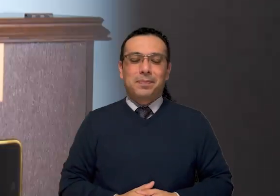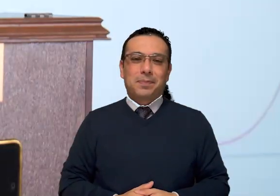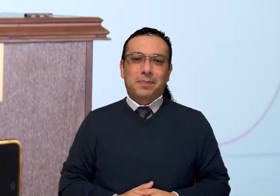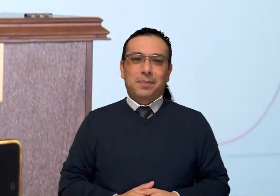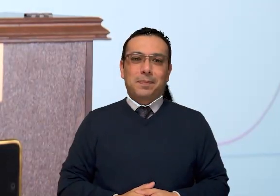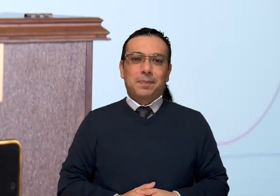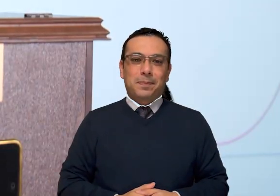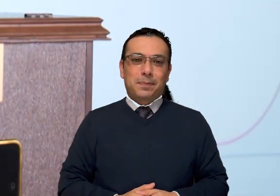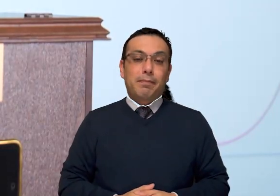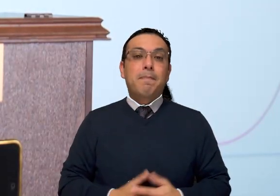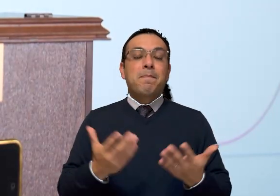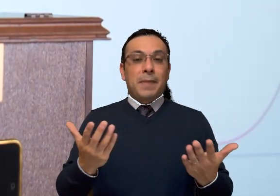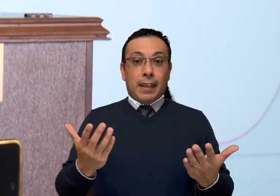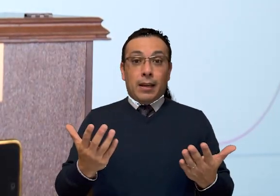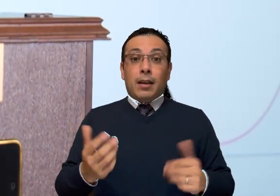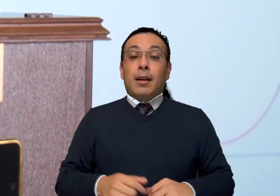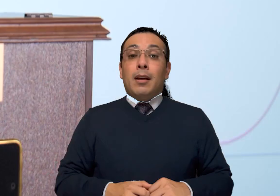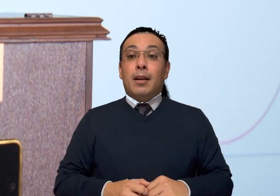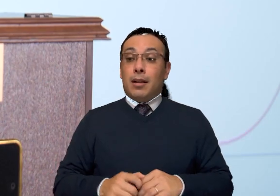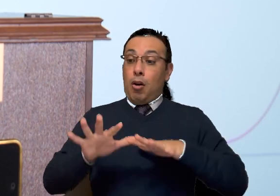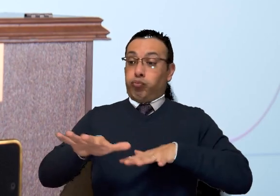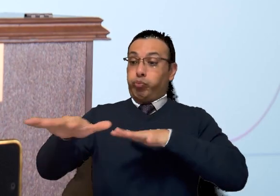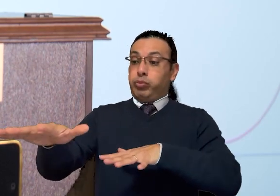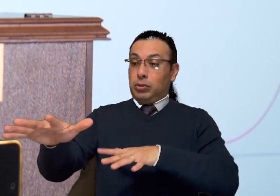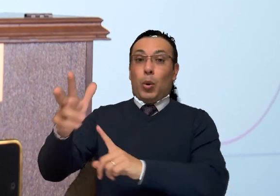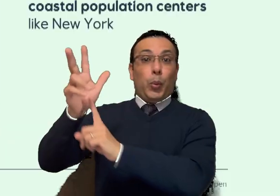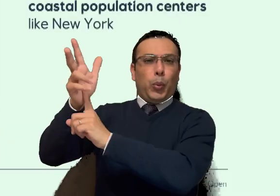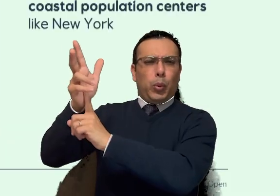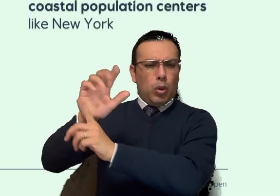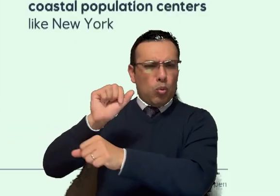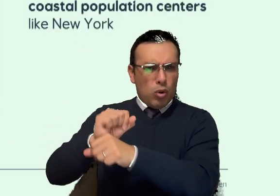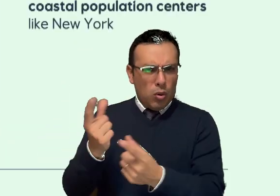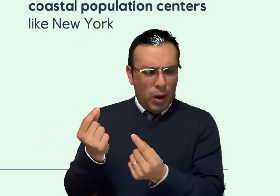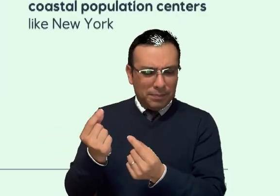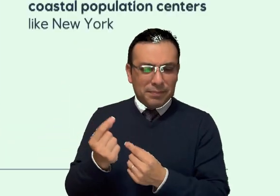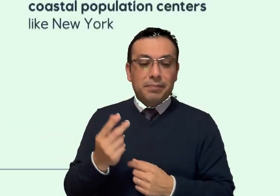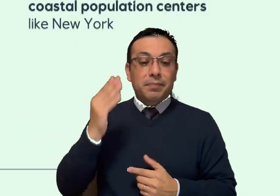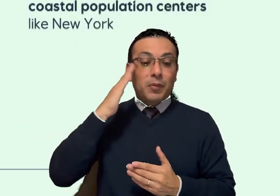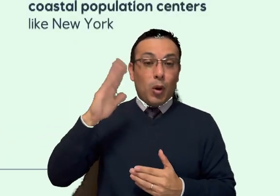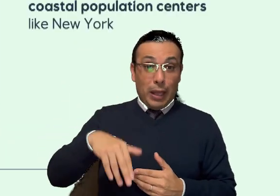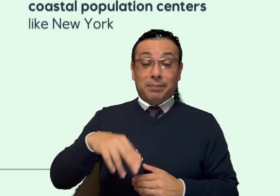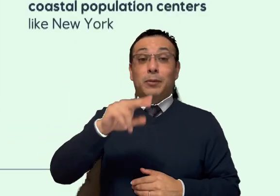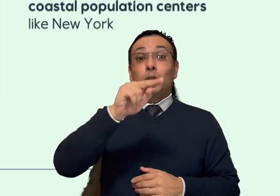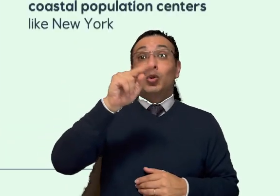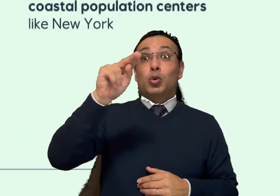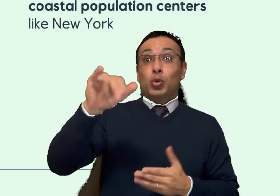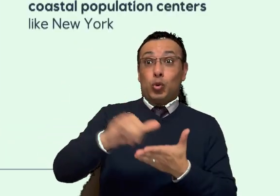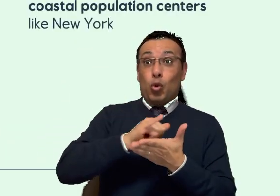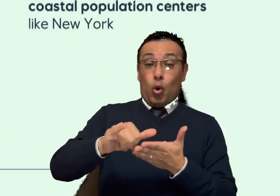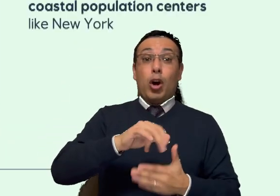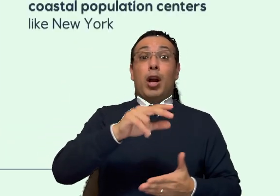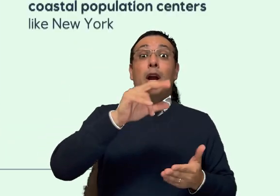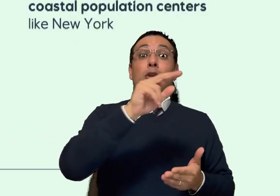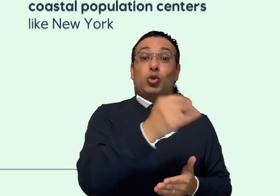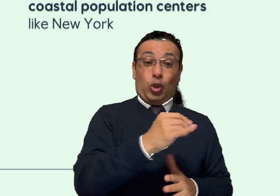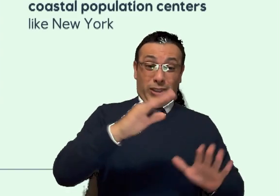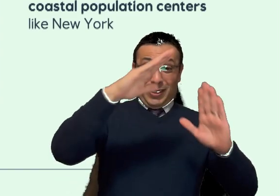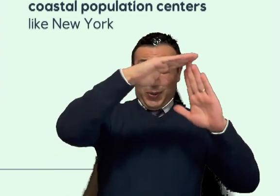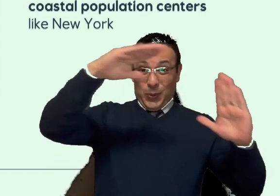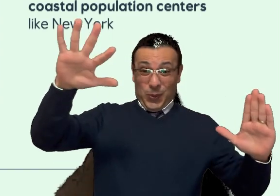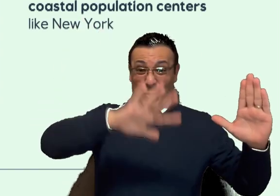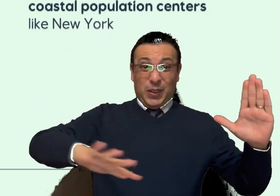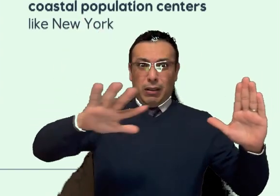So how does offshore wind work? So the New York Bight, which is the area between New York and New Jersey, has some of the best offshore wind